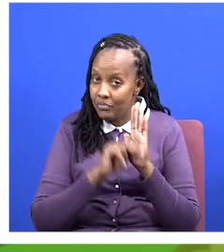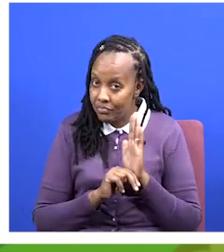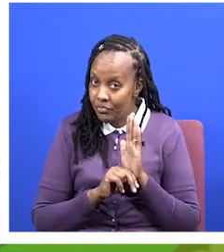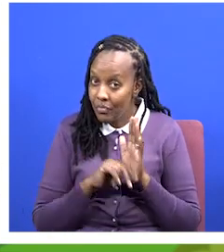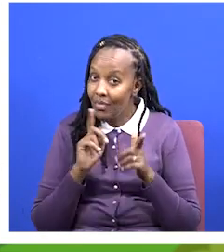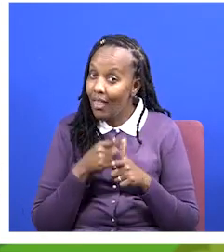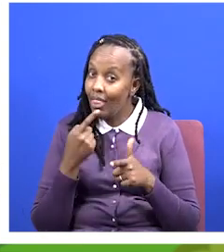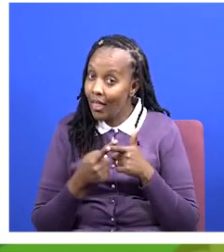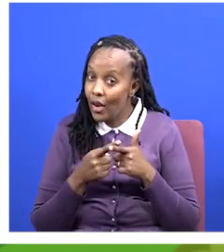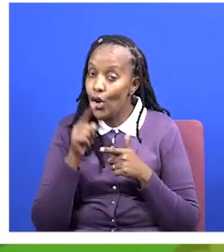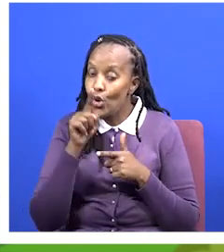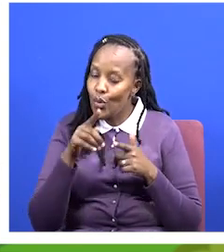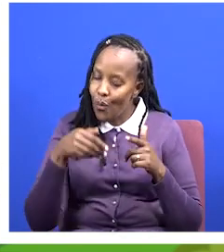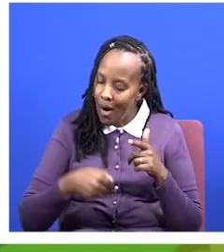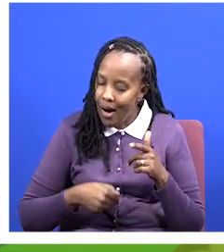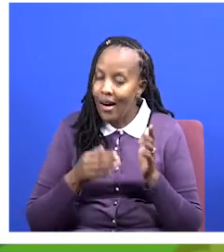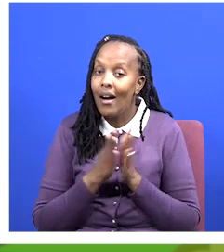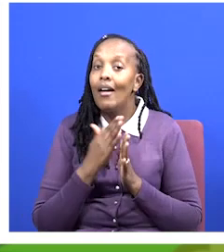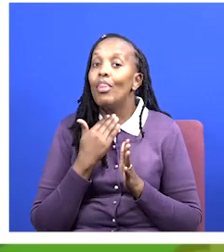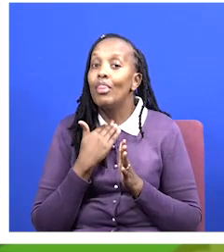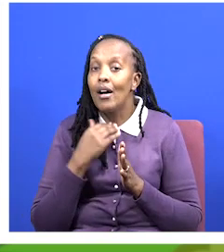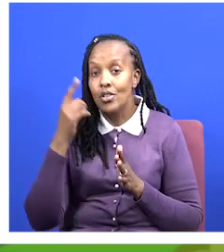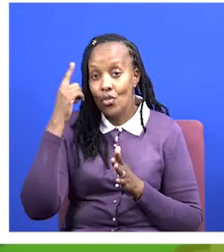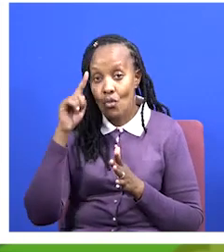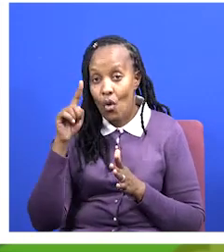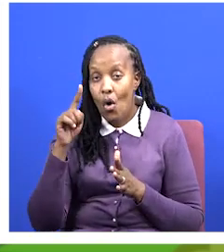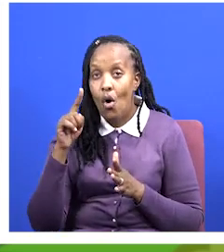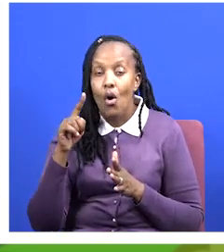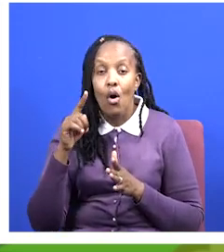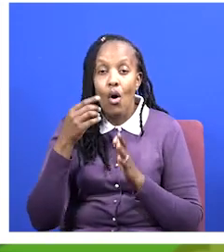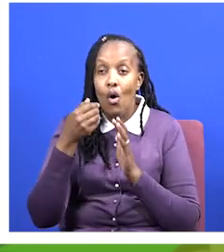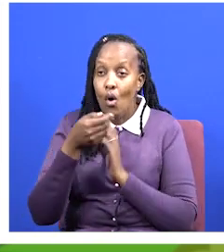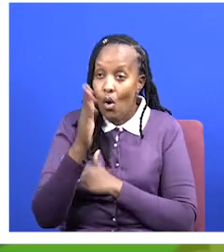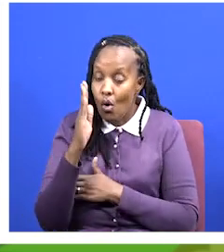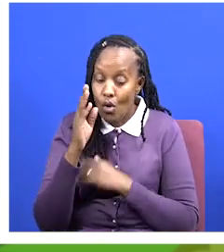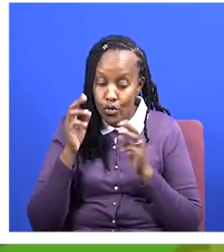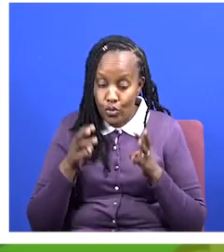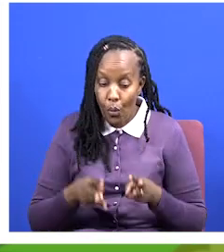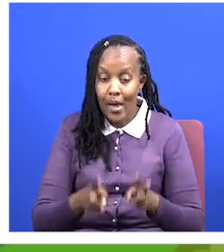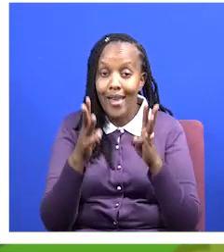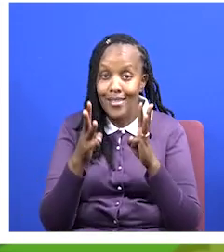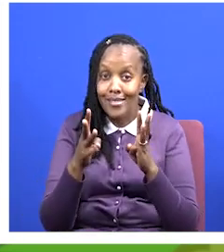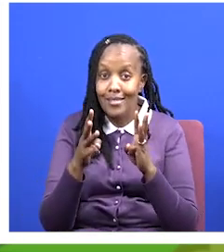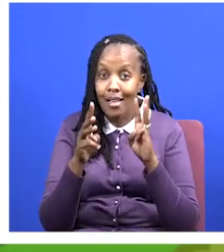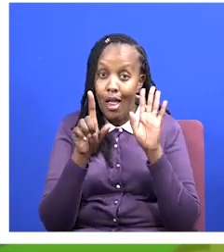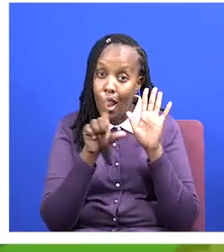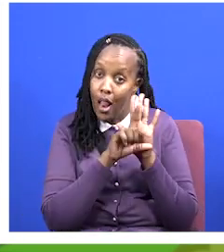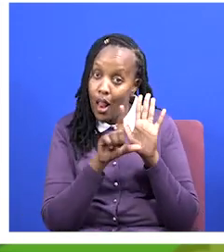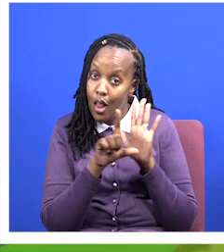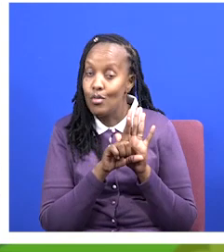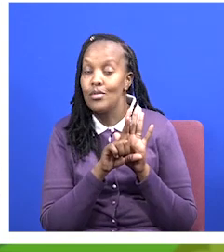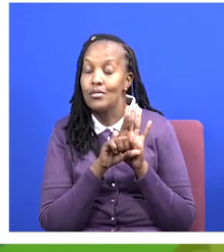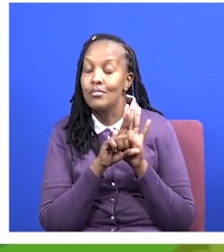hunger and thirst for God's ways, God's laws, and